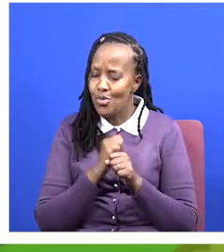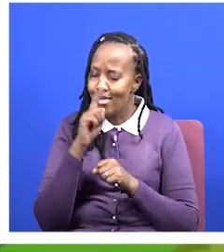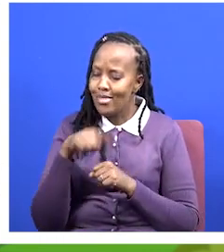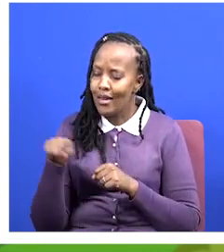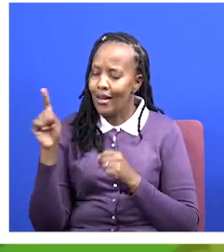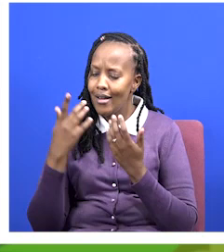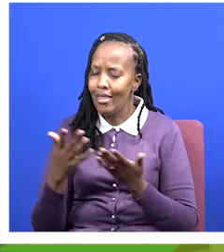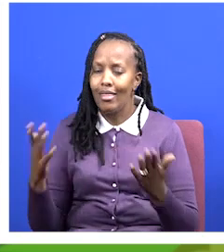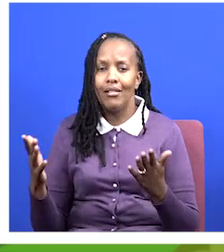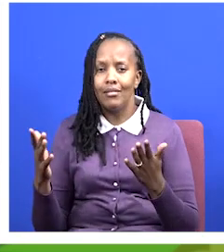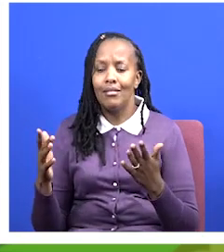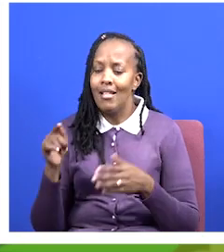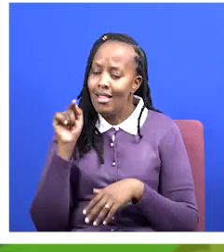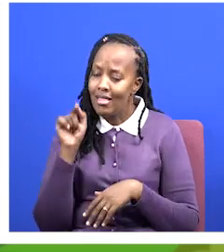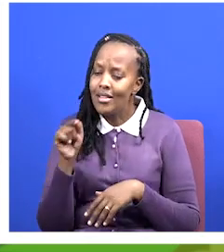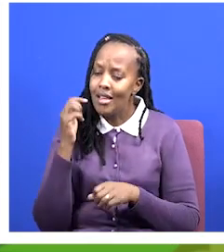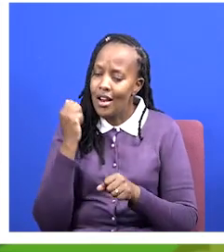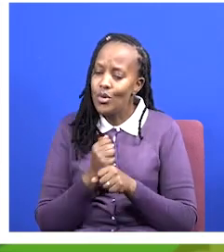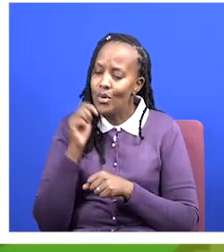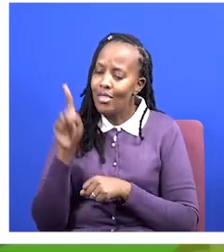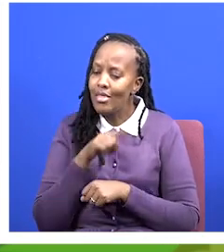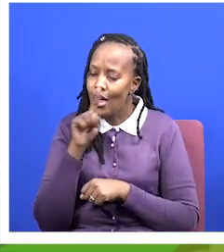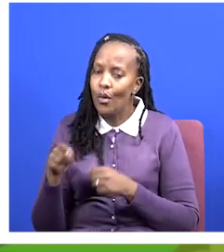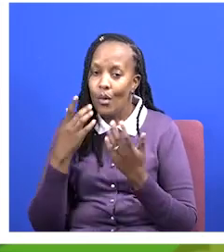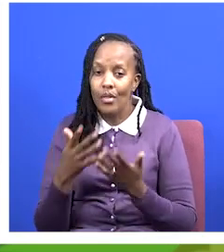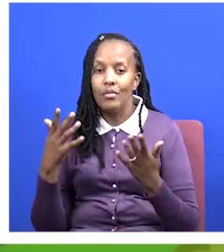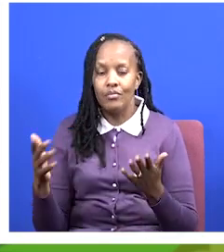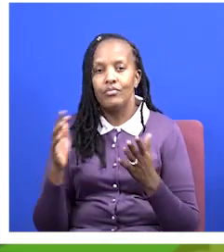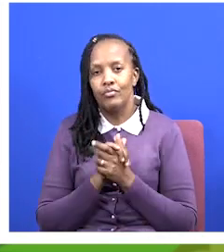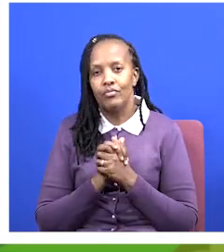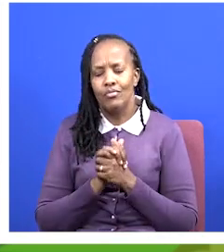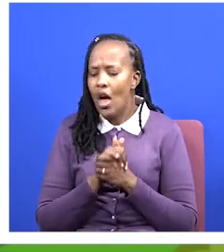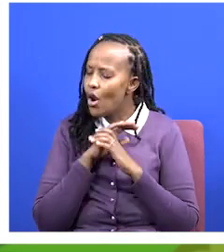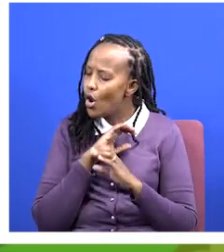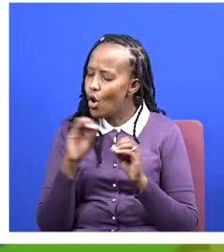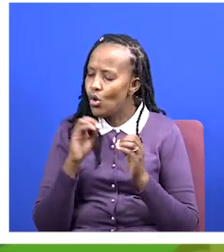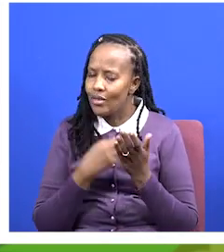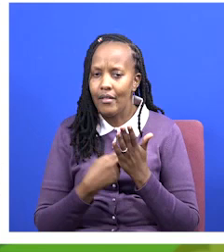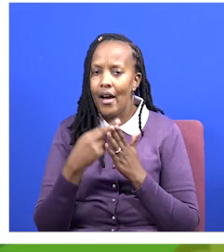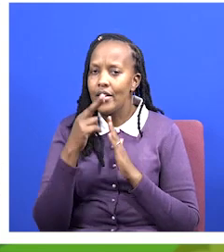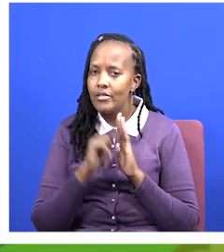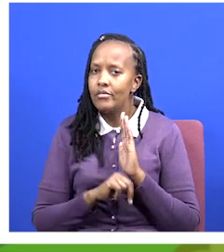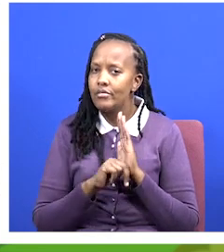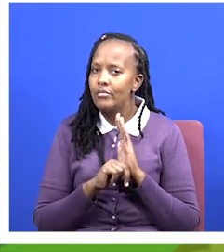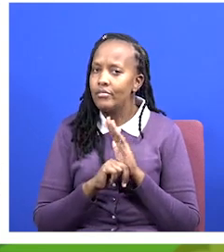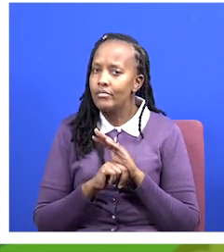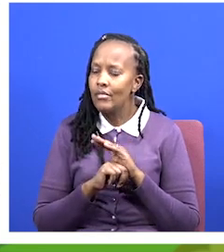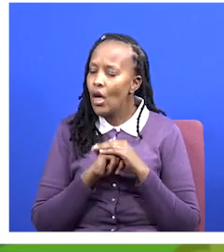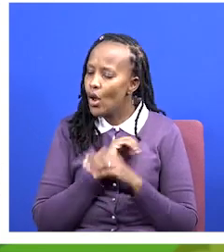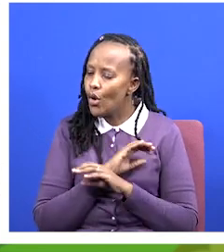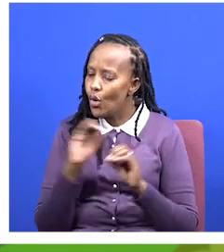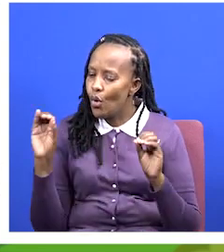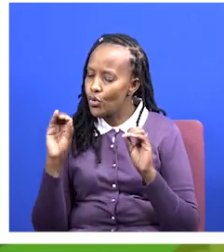thing. They are doing the wrong thing. They are not righteous. They